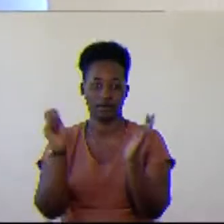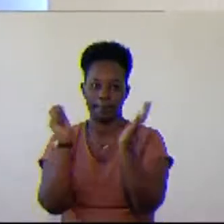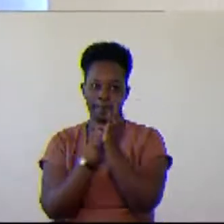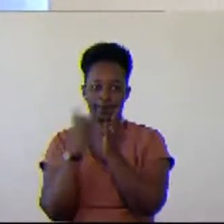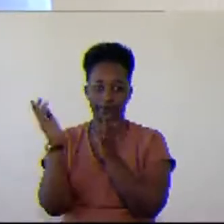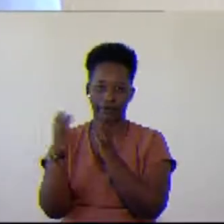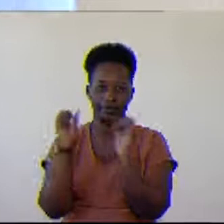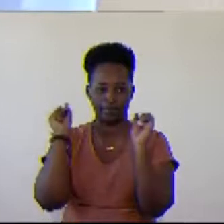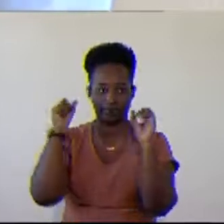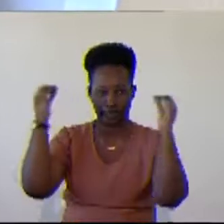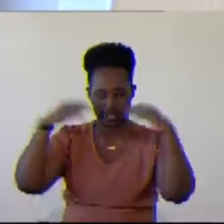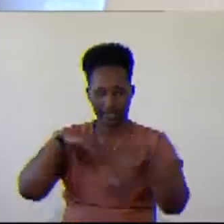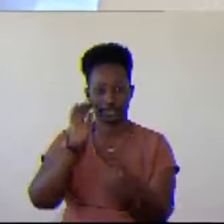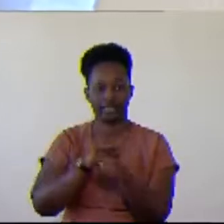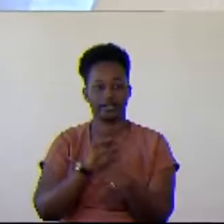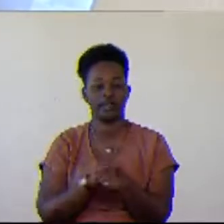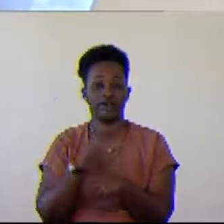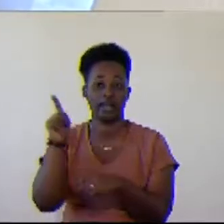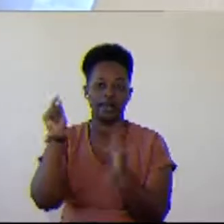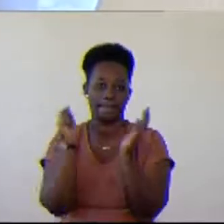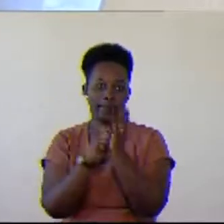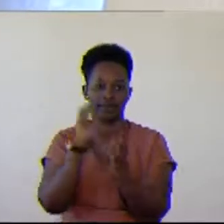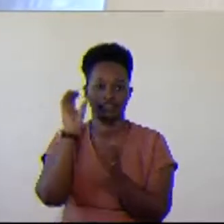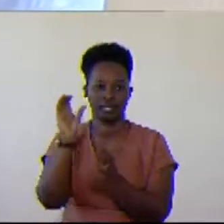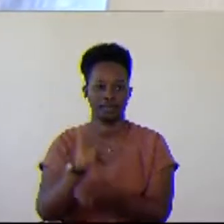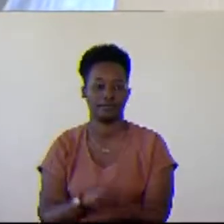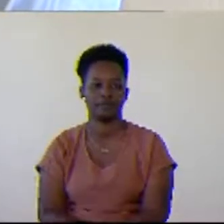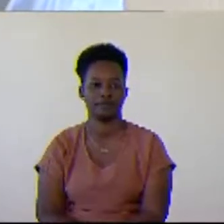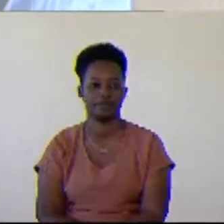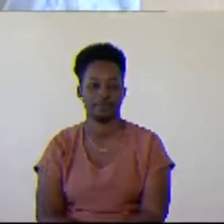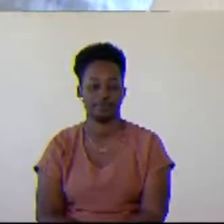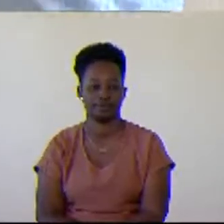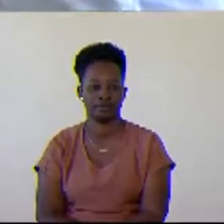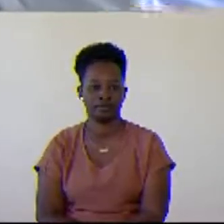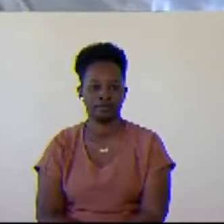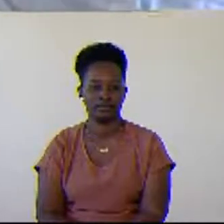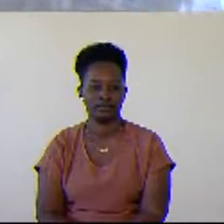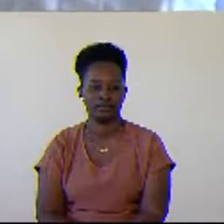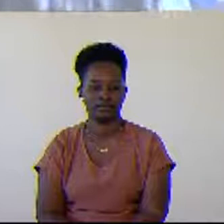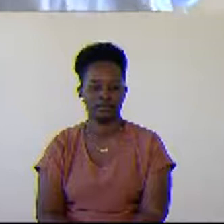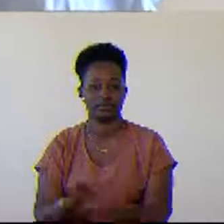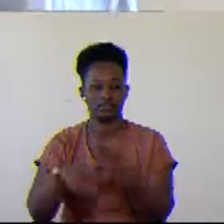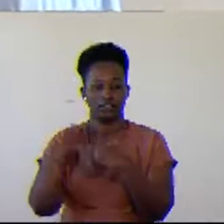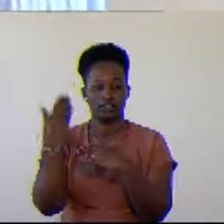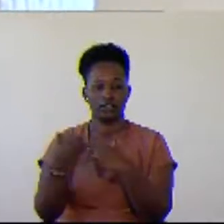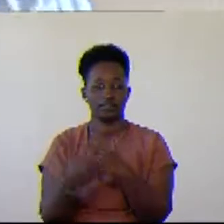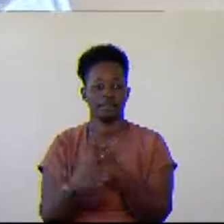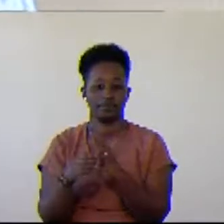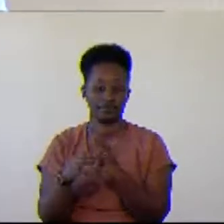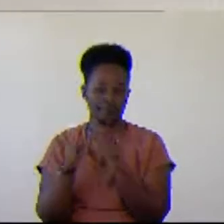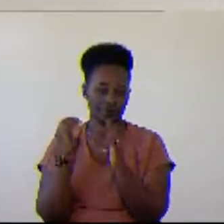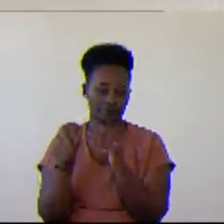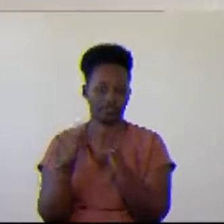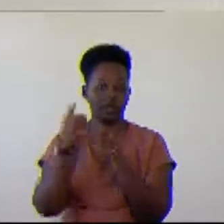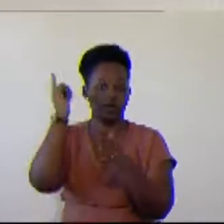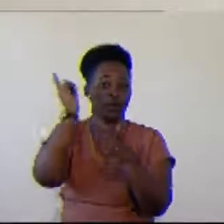it more visible. That is C. Our experiment is done in that aspect. So, I'm going to put this one there. So